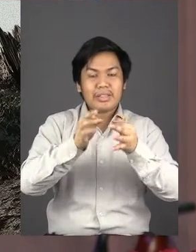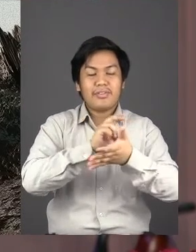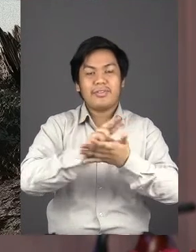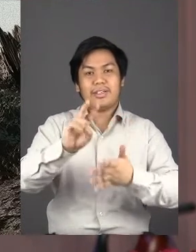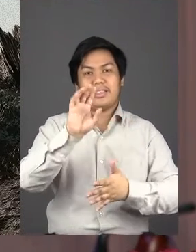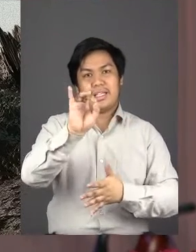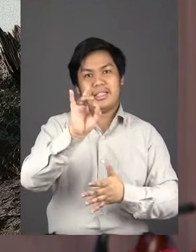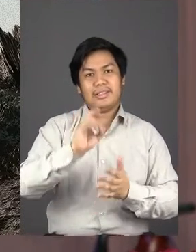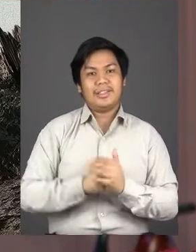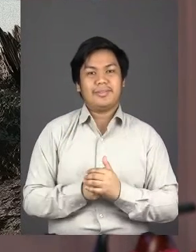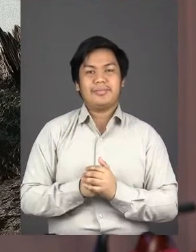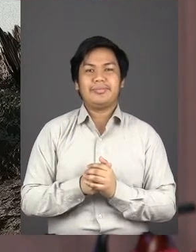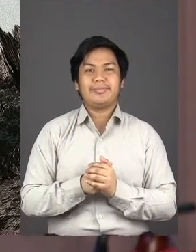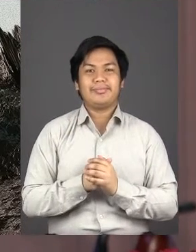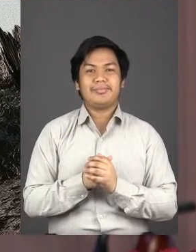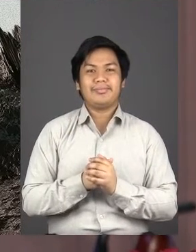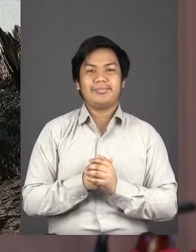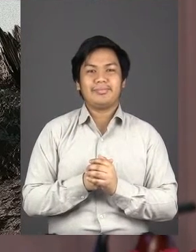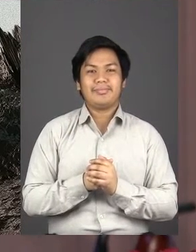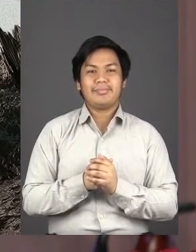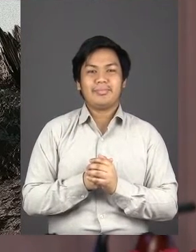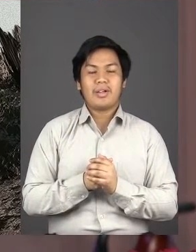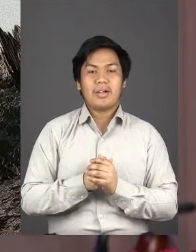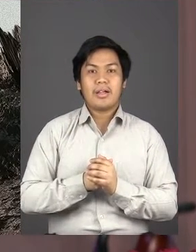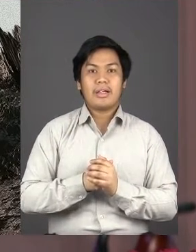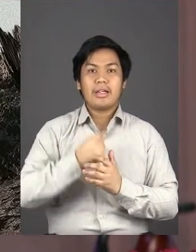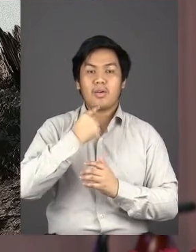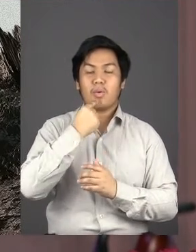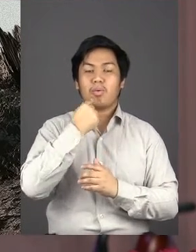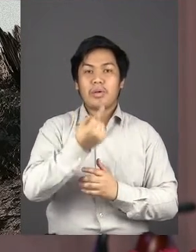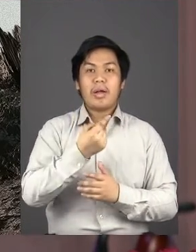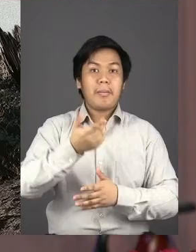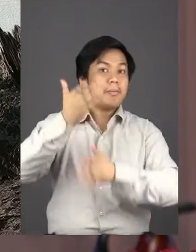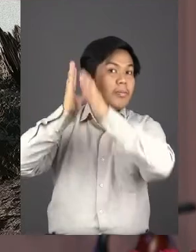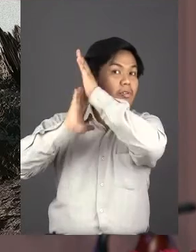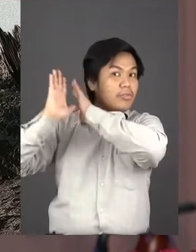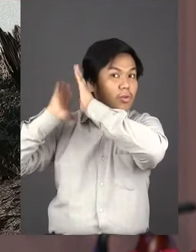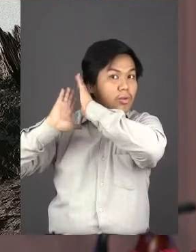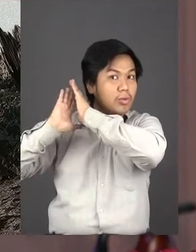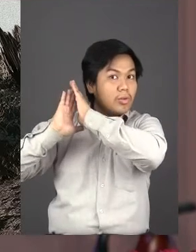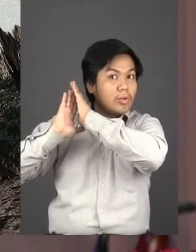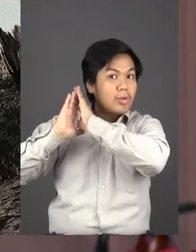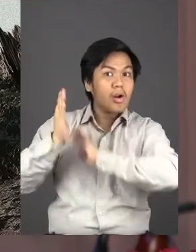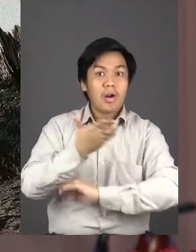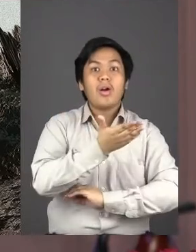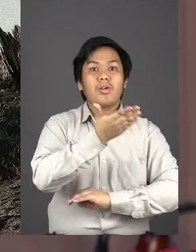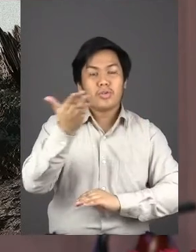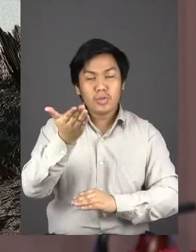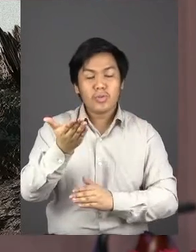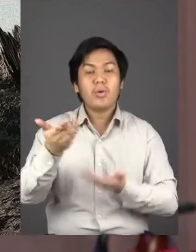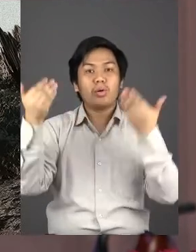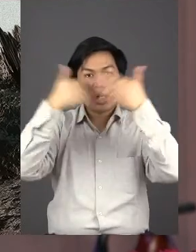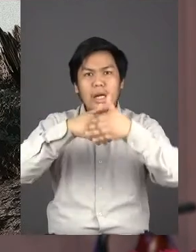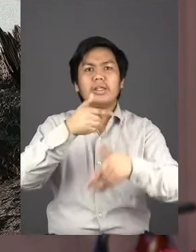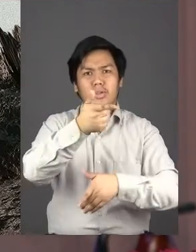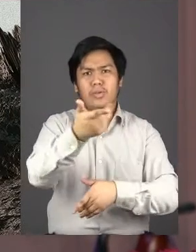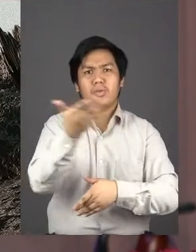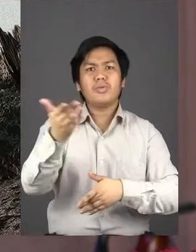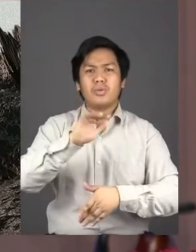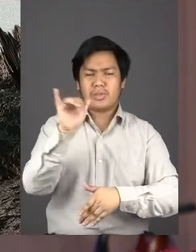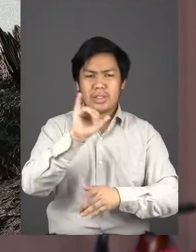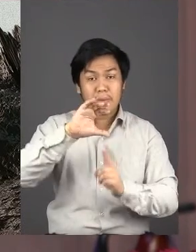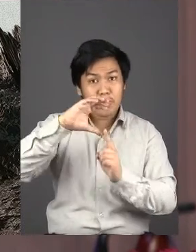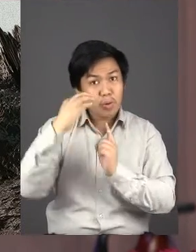8 ng Ephesians 5. For at one time, you were darkness,